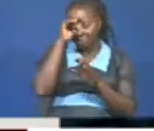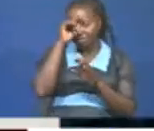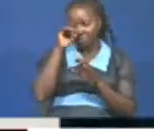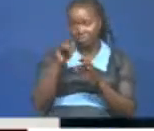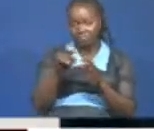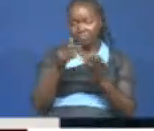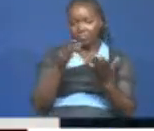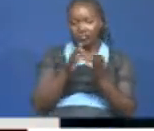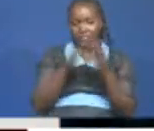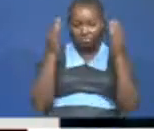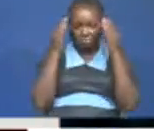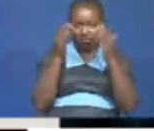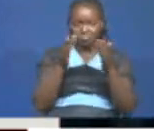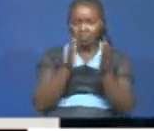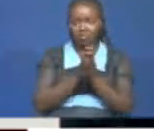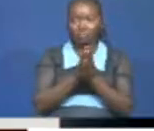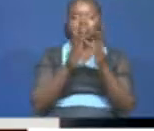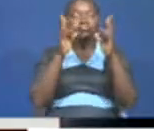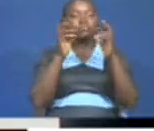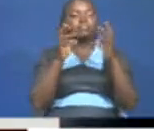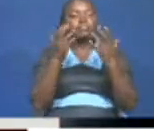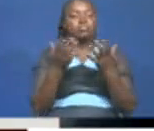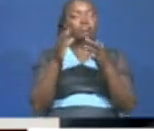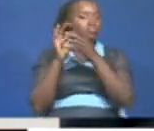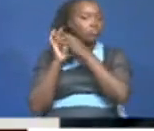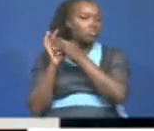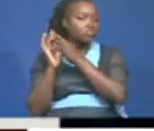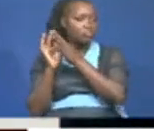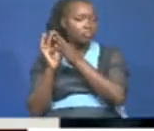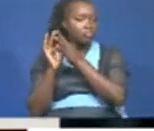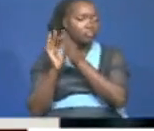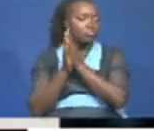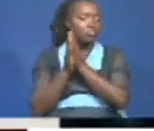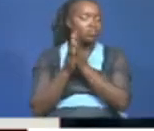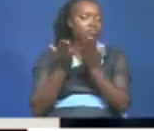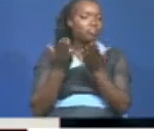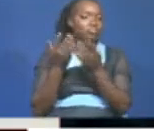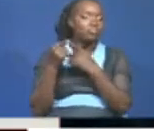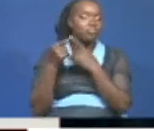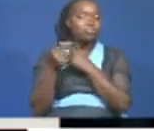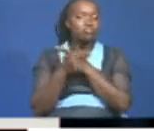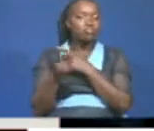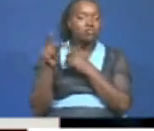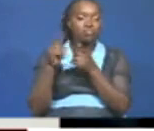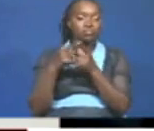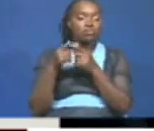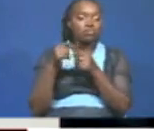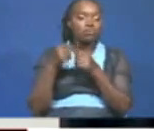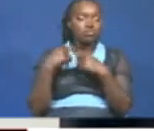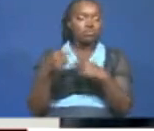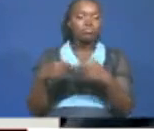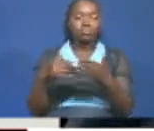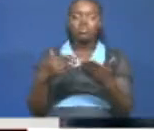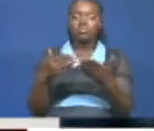pay attention. Being an issue of culture, and they undergo that, it has prominently been brought to